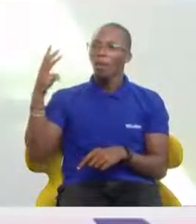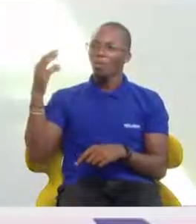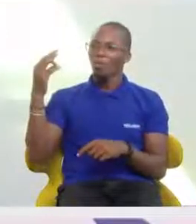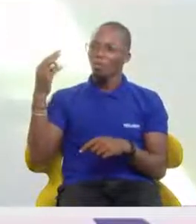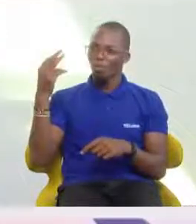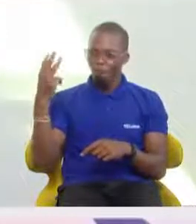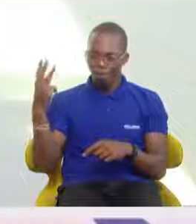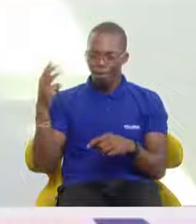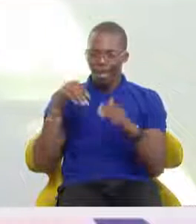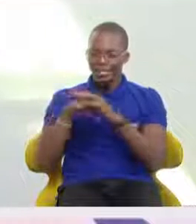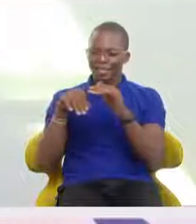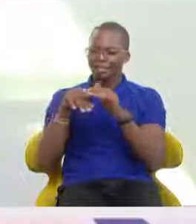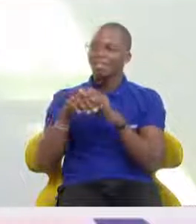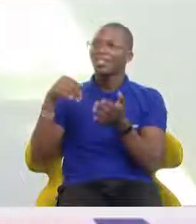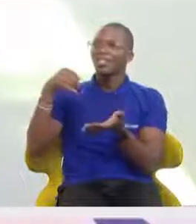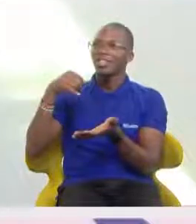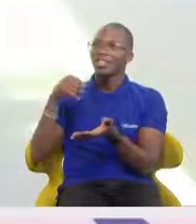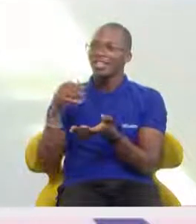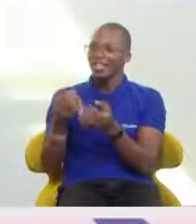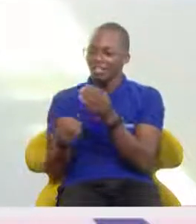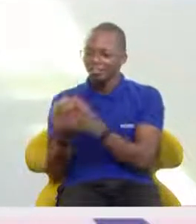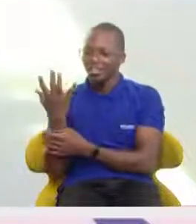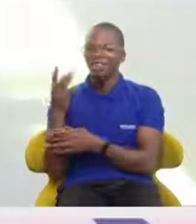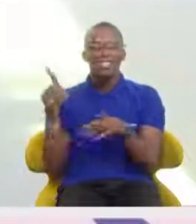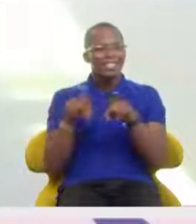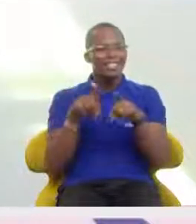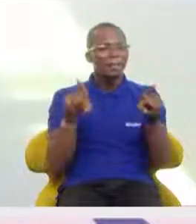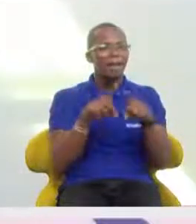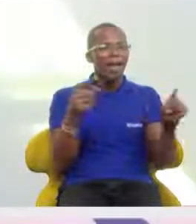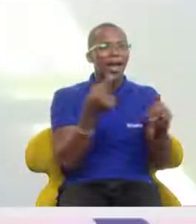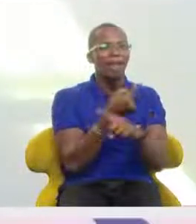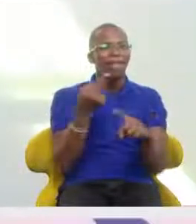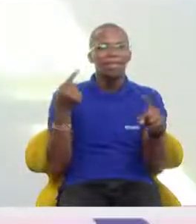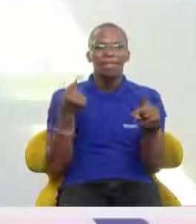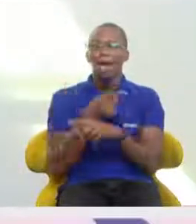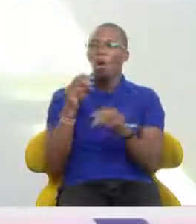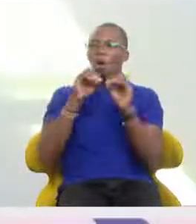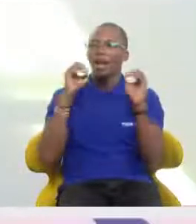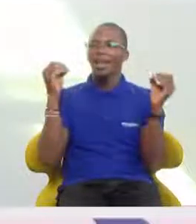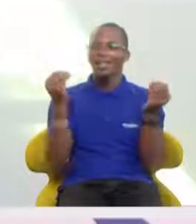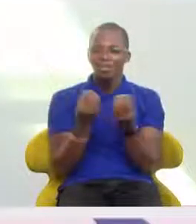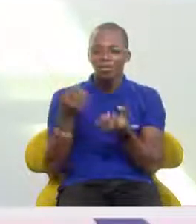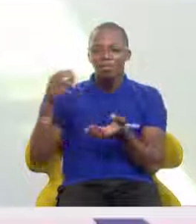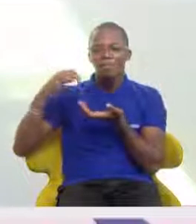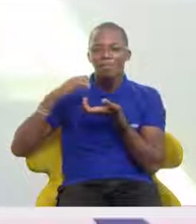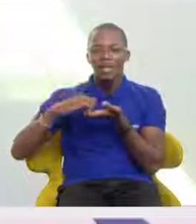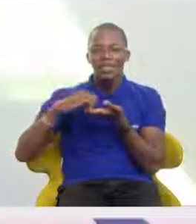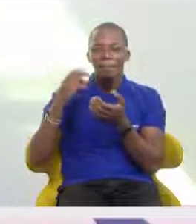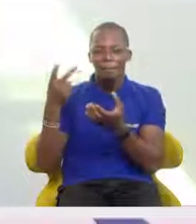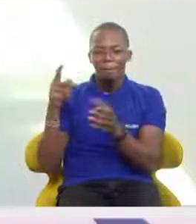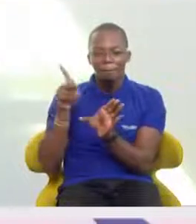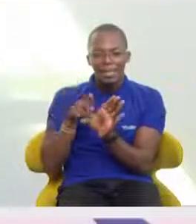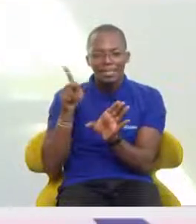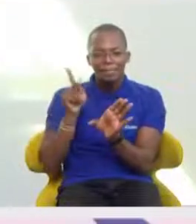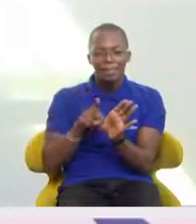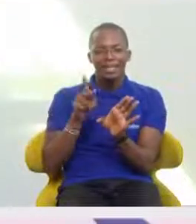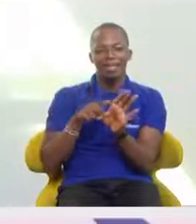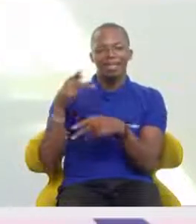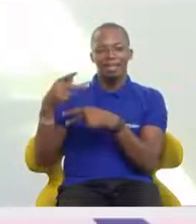to develop Kenya's accessibility standard for products and services. This product will have a huge impact on